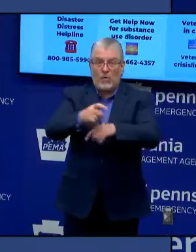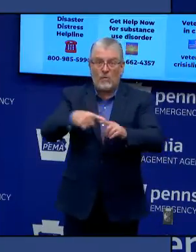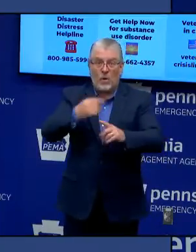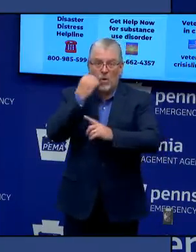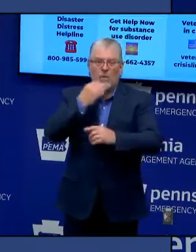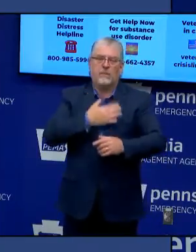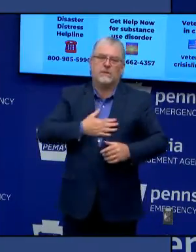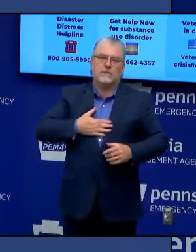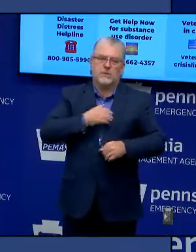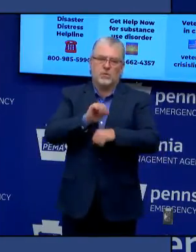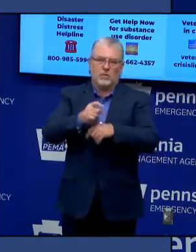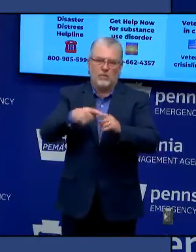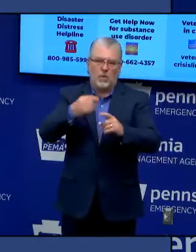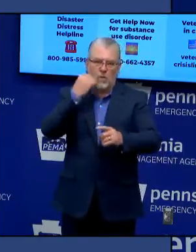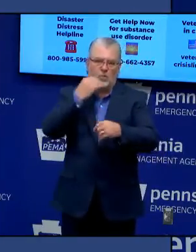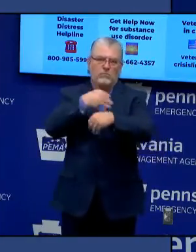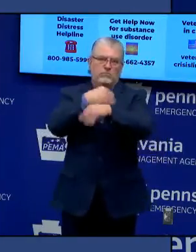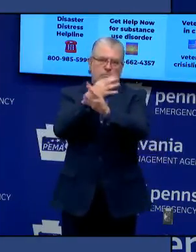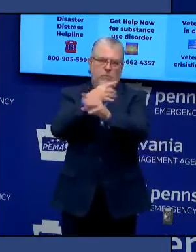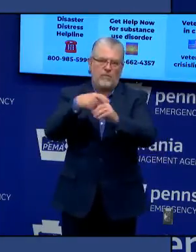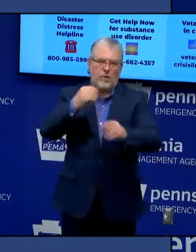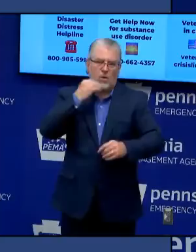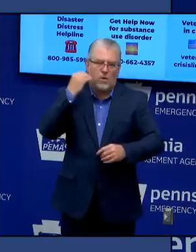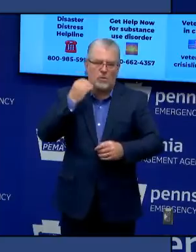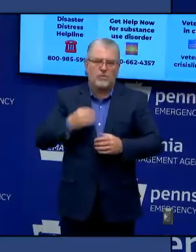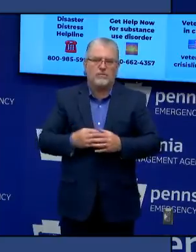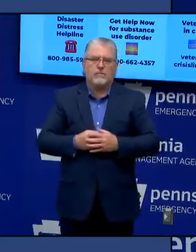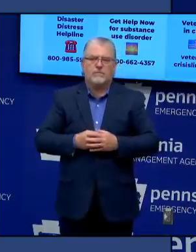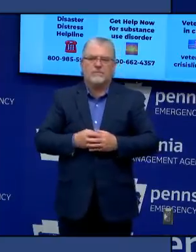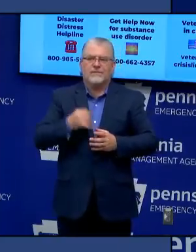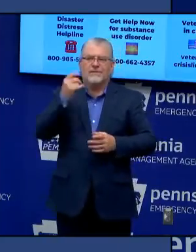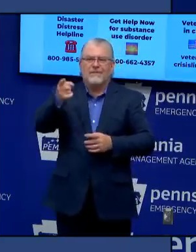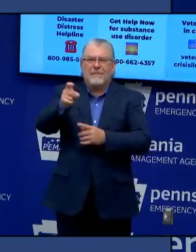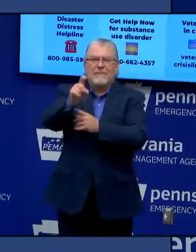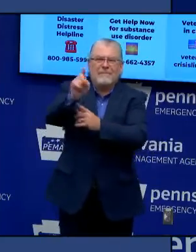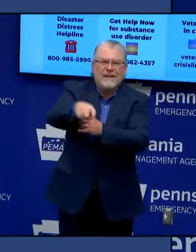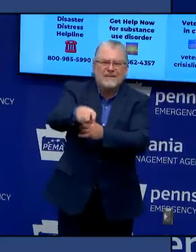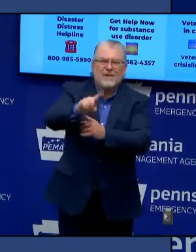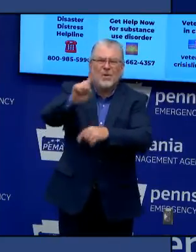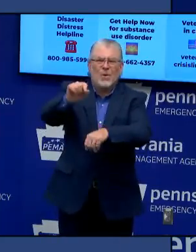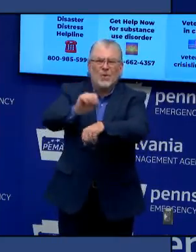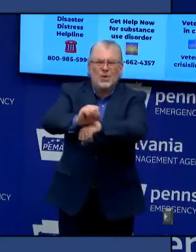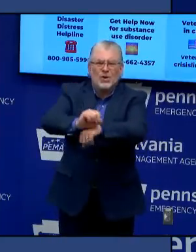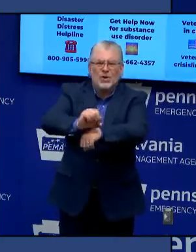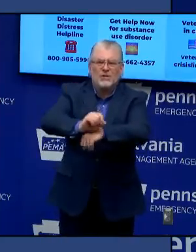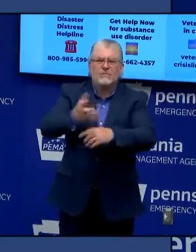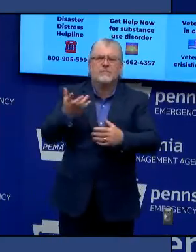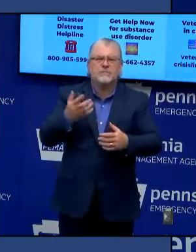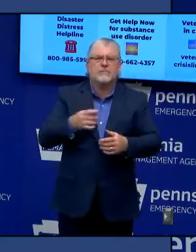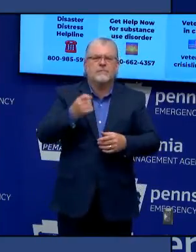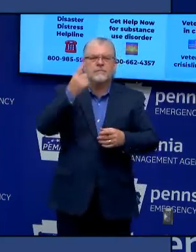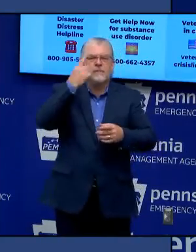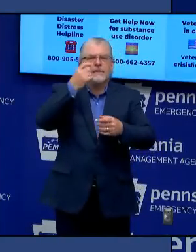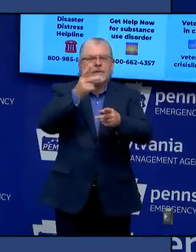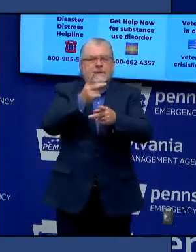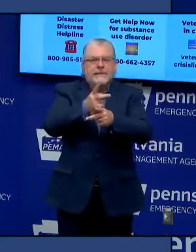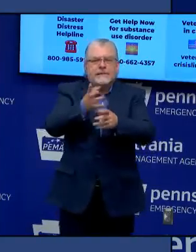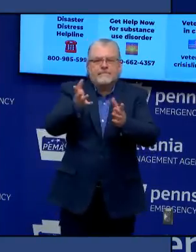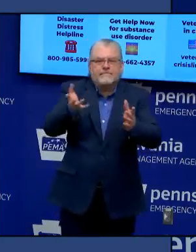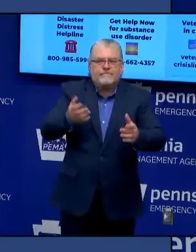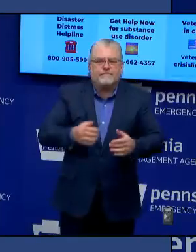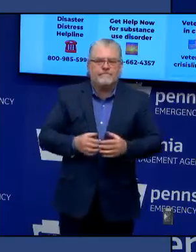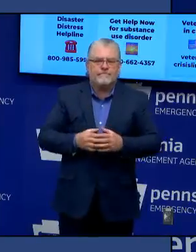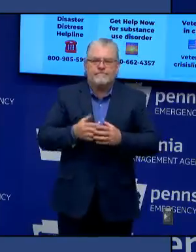continue their business, we'll need to take that on an individual basis in regards to the age and vulnerabilities of specific workers. And